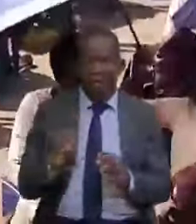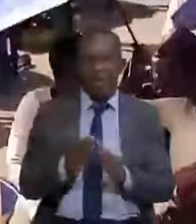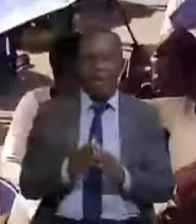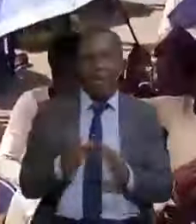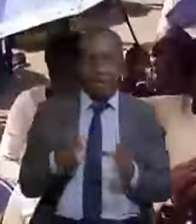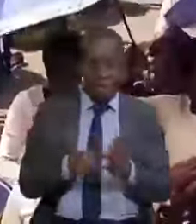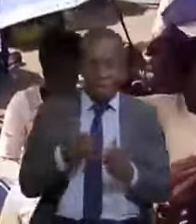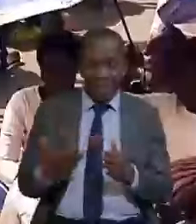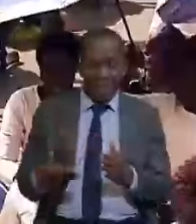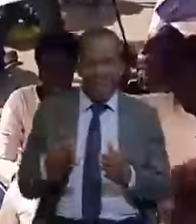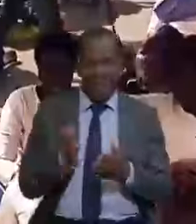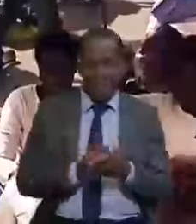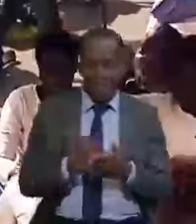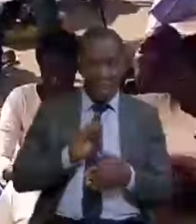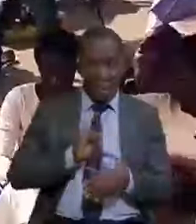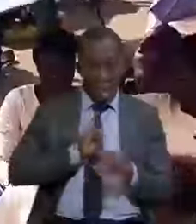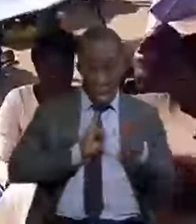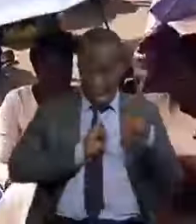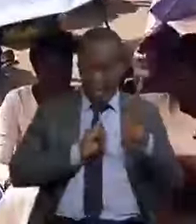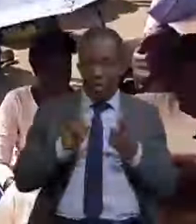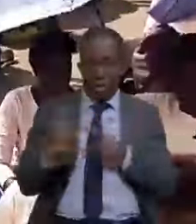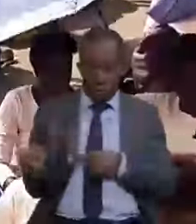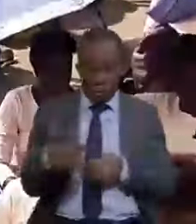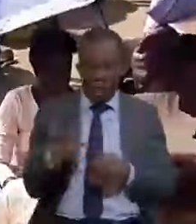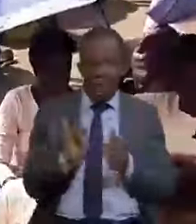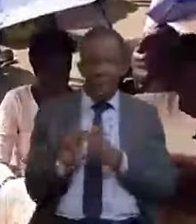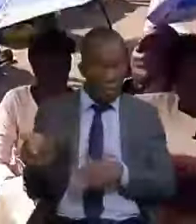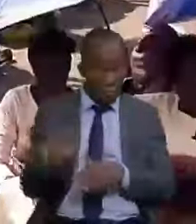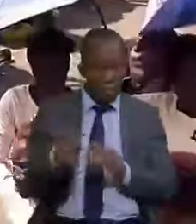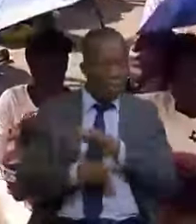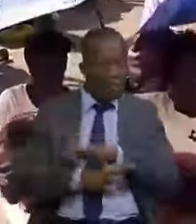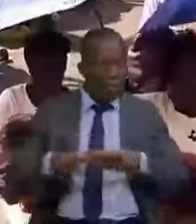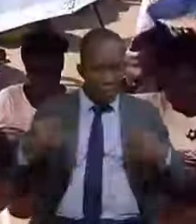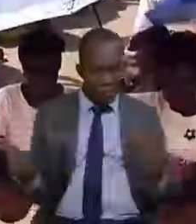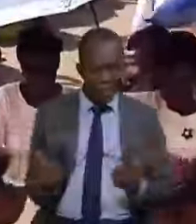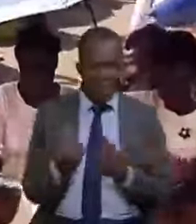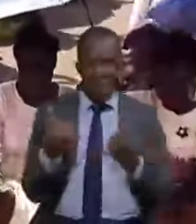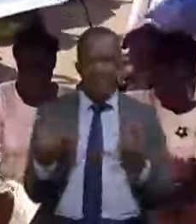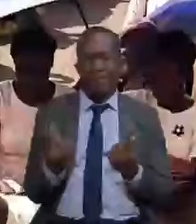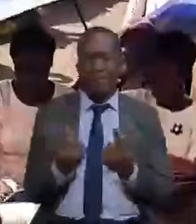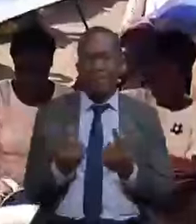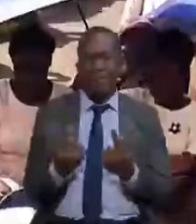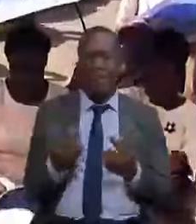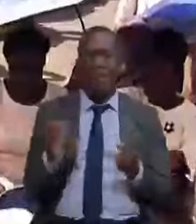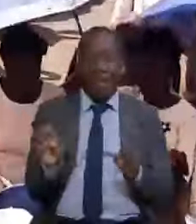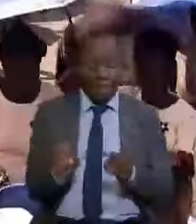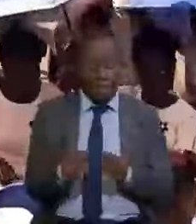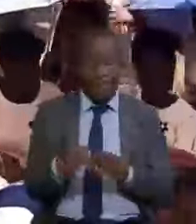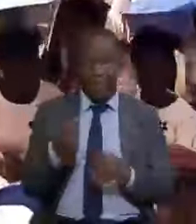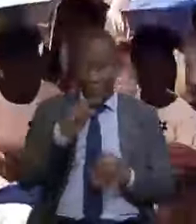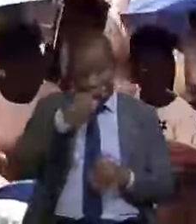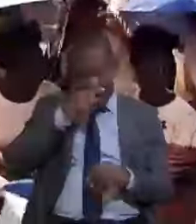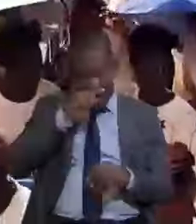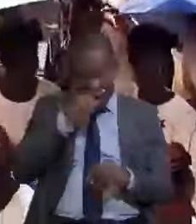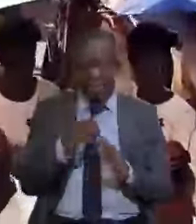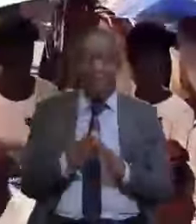sin not. Wonderful. My little children, even the little converts, the young converts, those who have just come